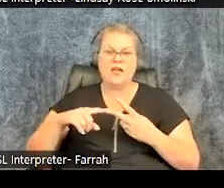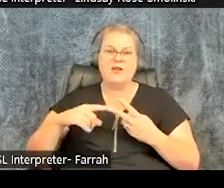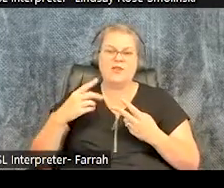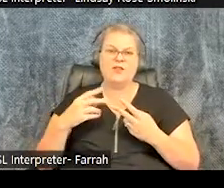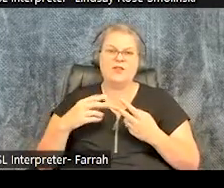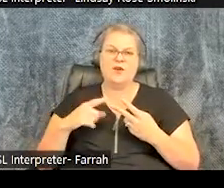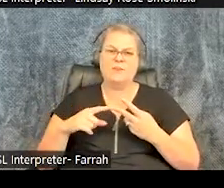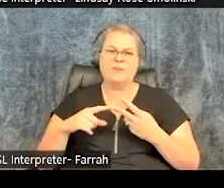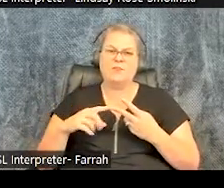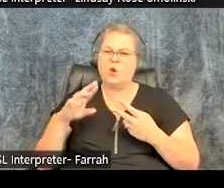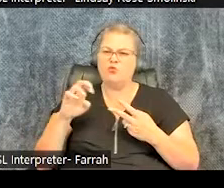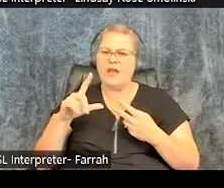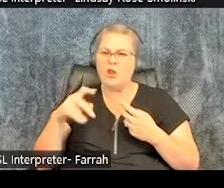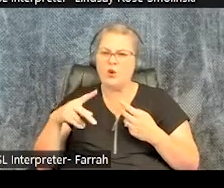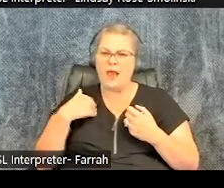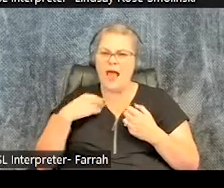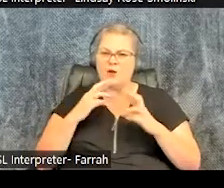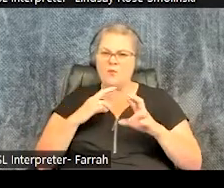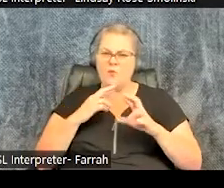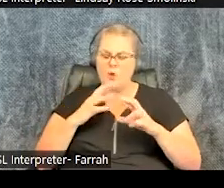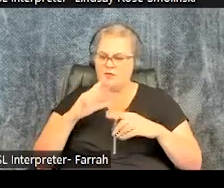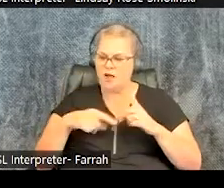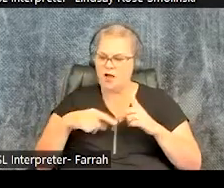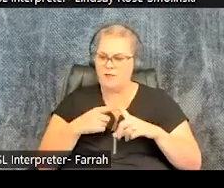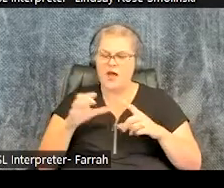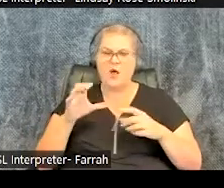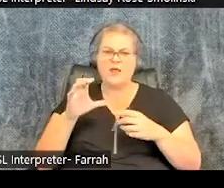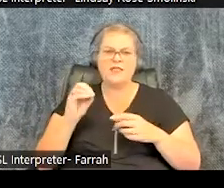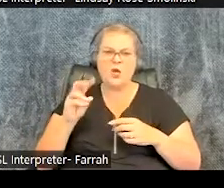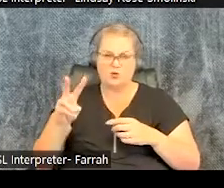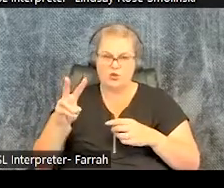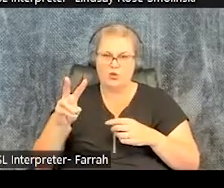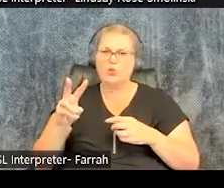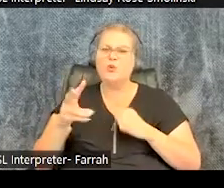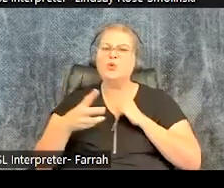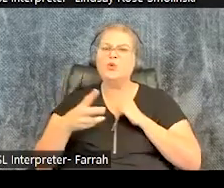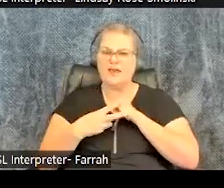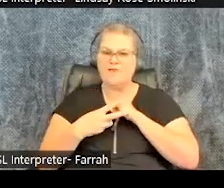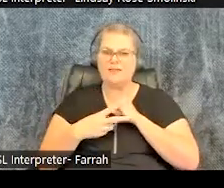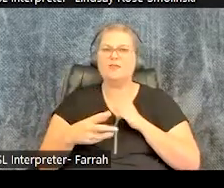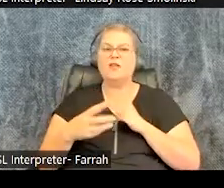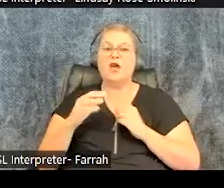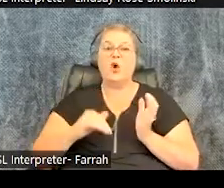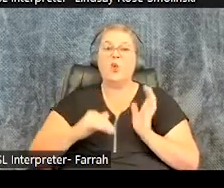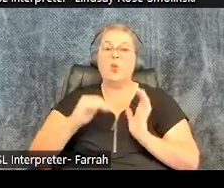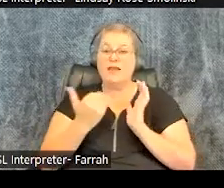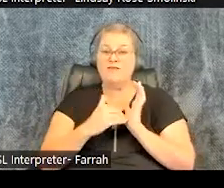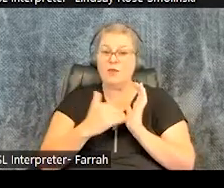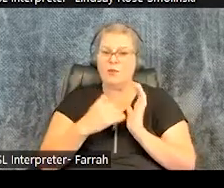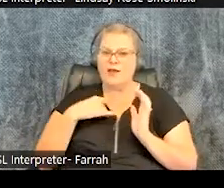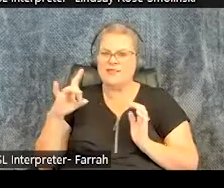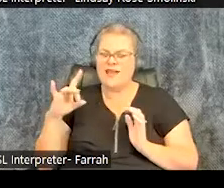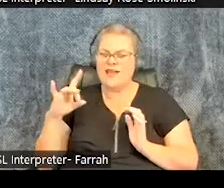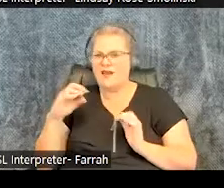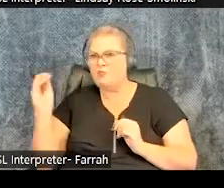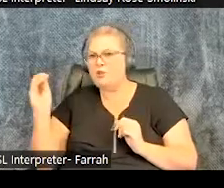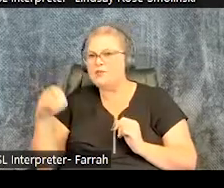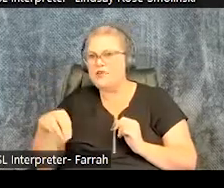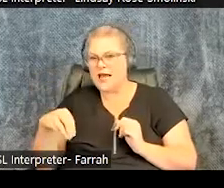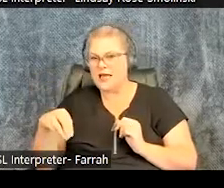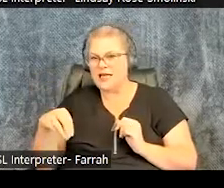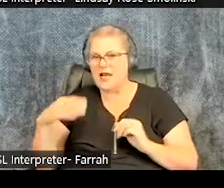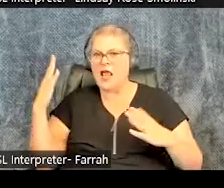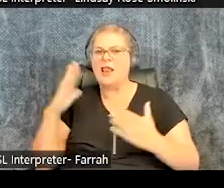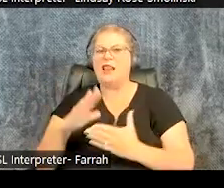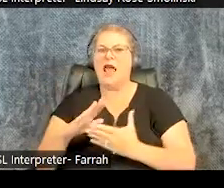that talked about the carbon emission savings. A refillable glass bottle has an 85% lower